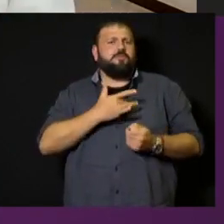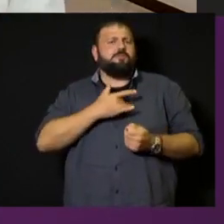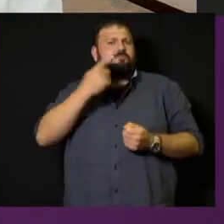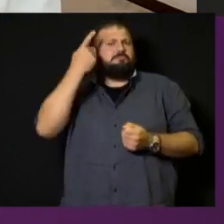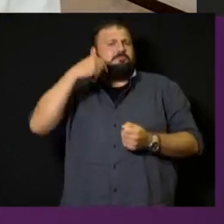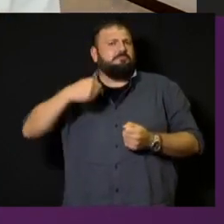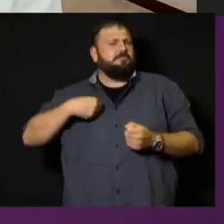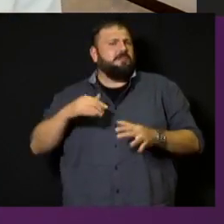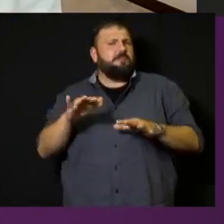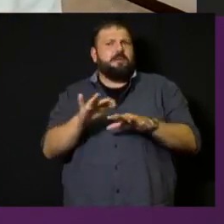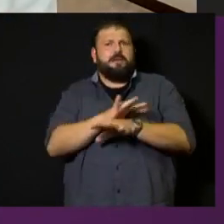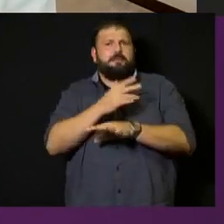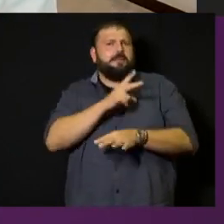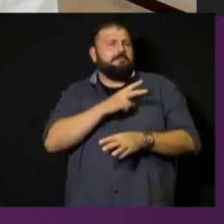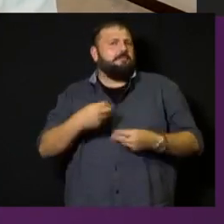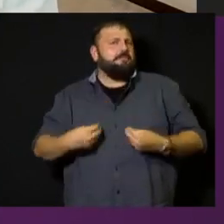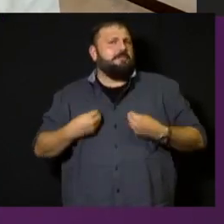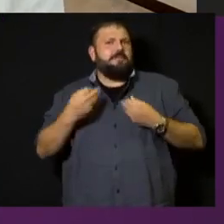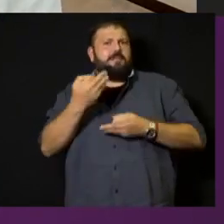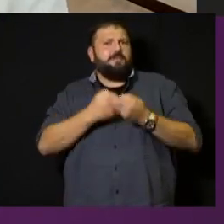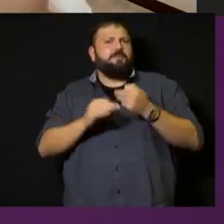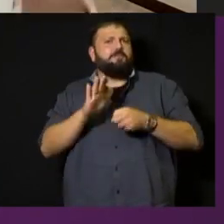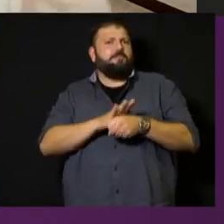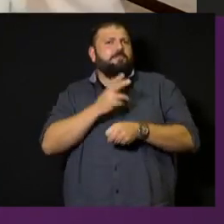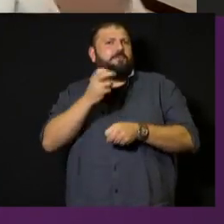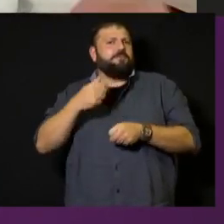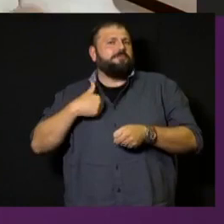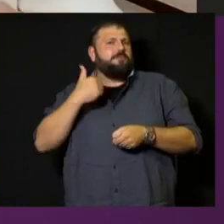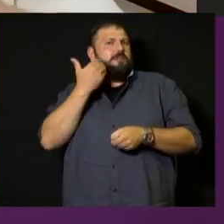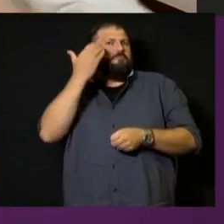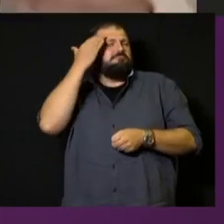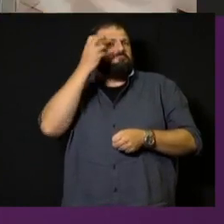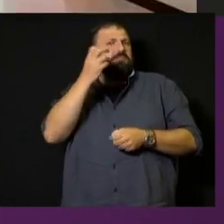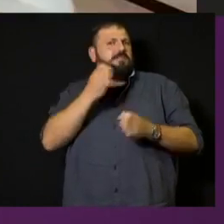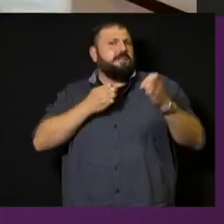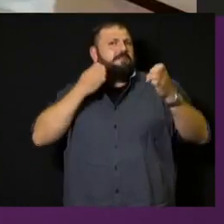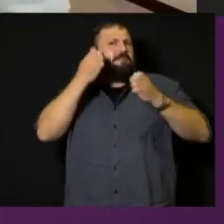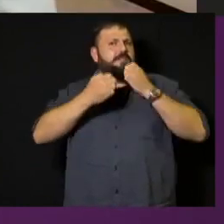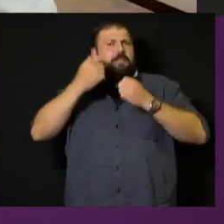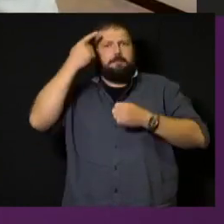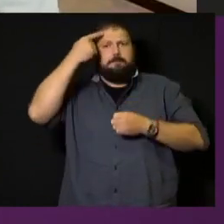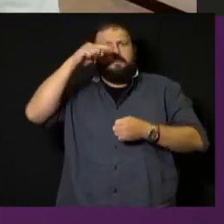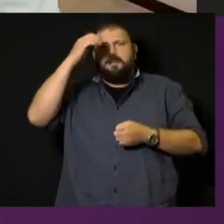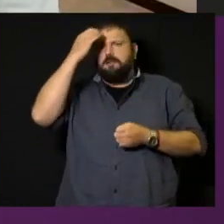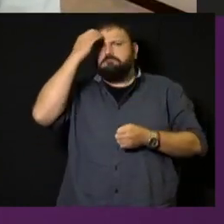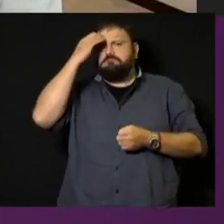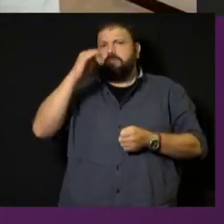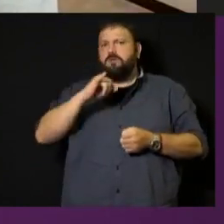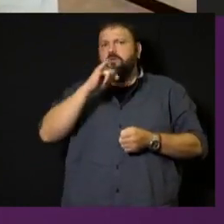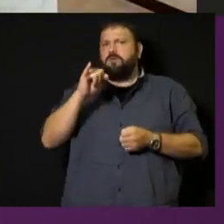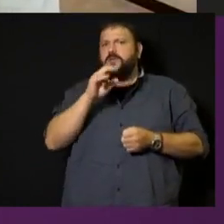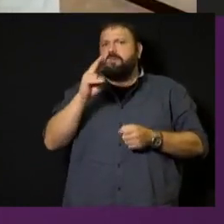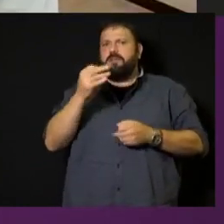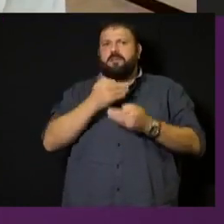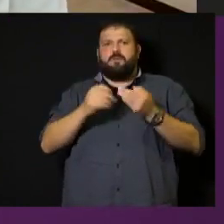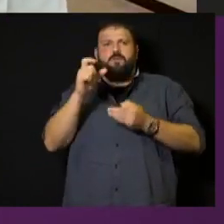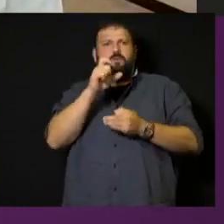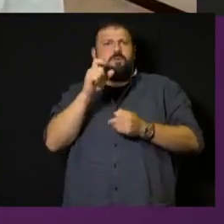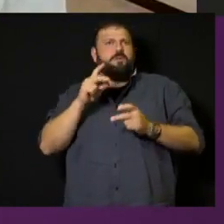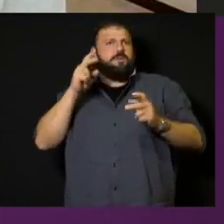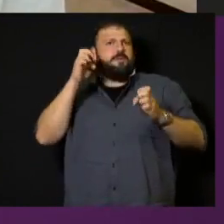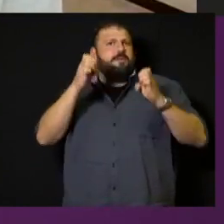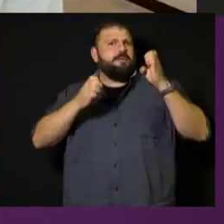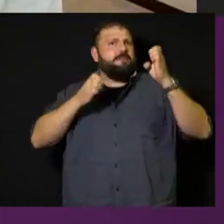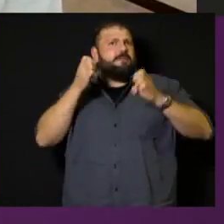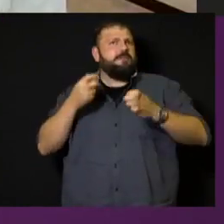this opportunity is going to change your life. I had to be in that event to meet Jorge, and he has this in